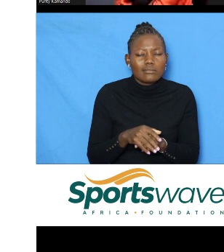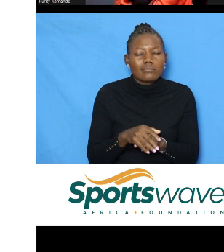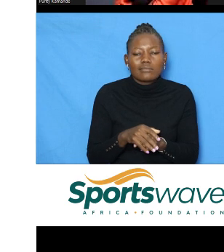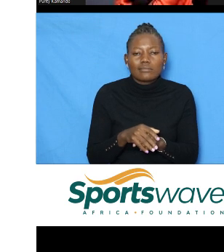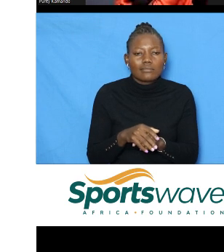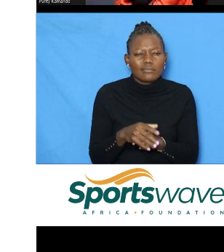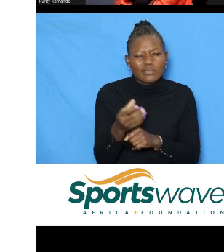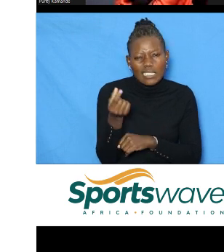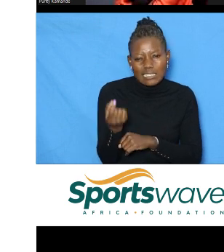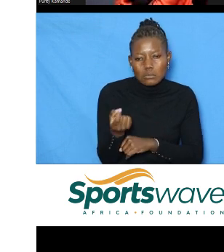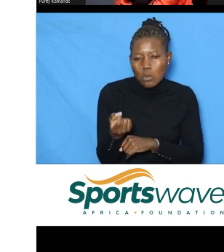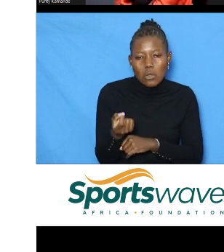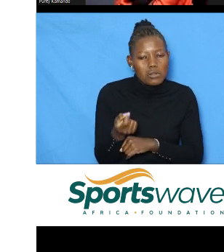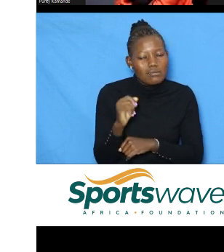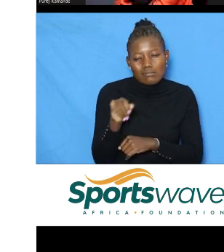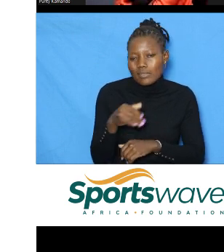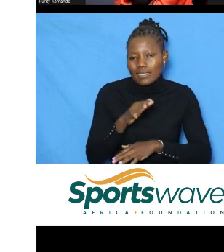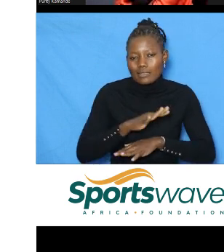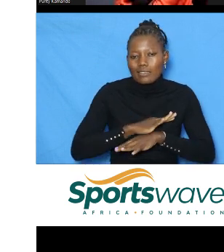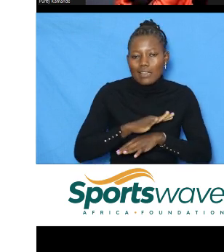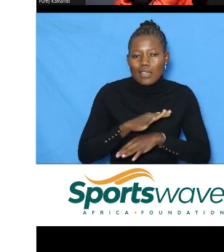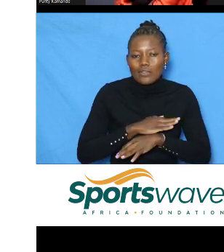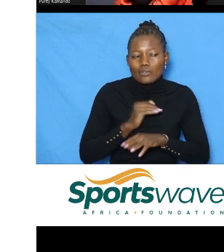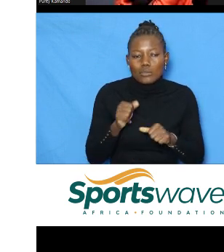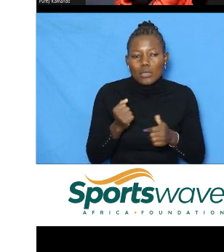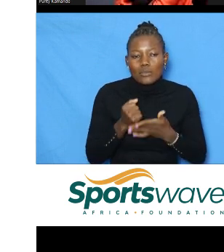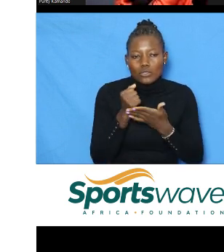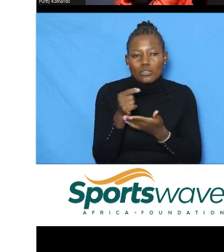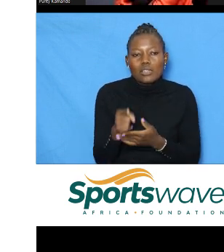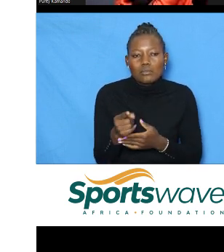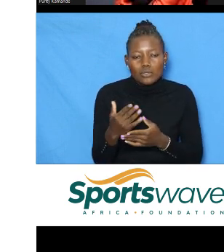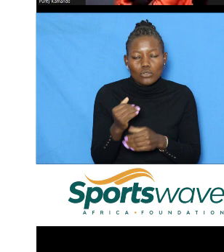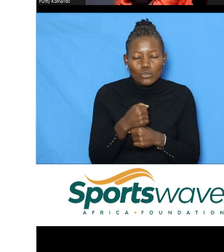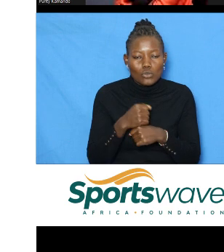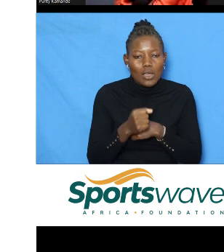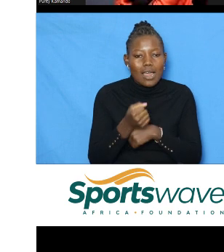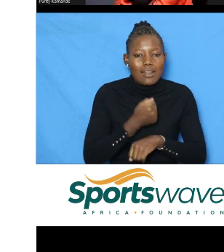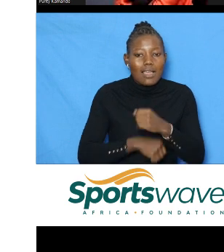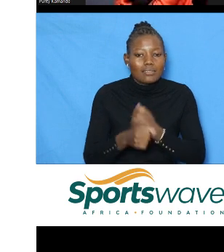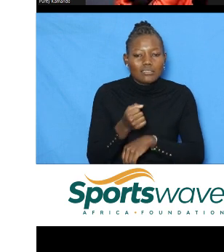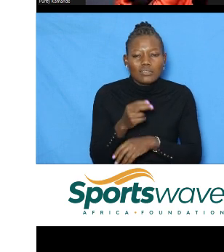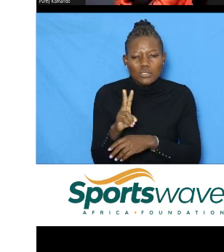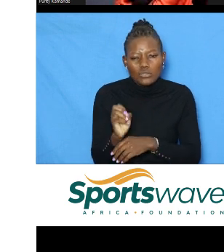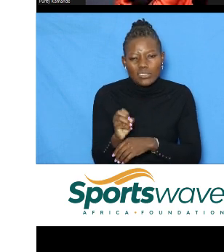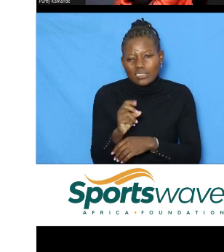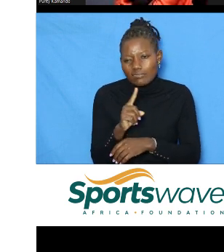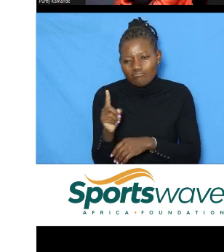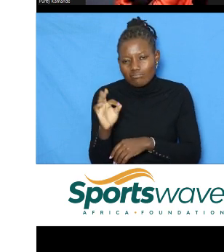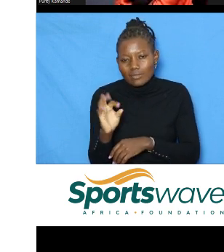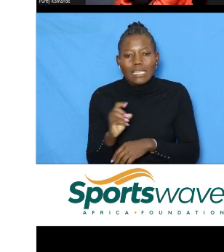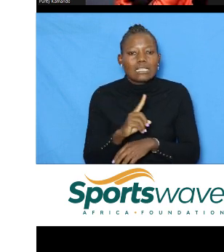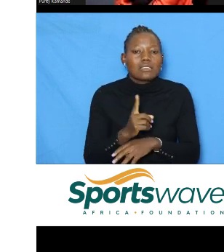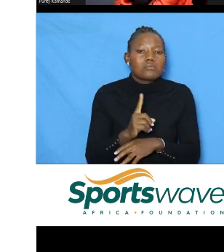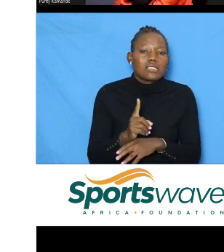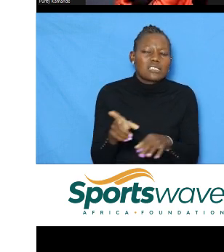A handful of nuts is usually just enough to be able to take you through at least an activity lasting you 20 to 30 minutes. And you